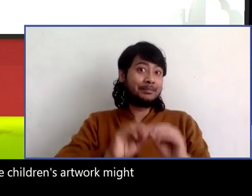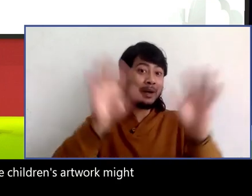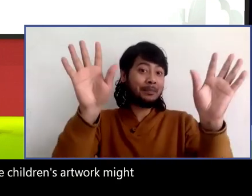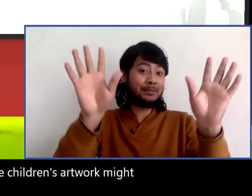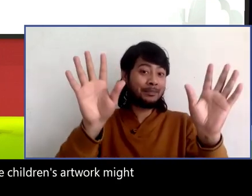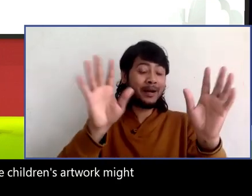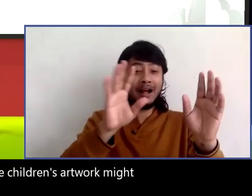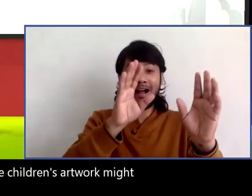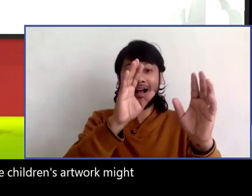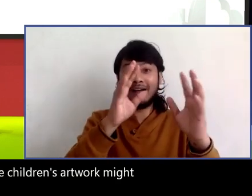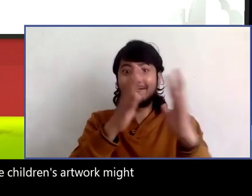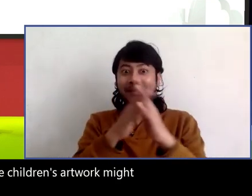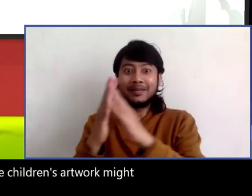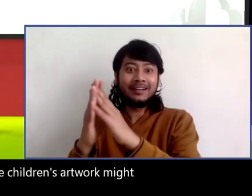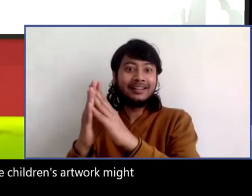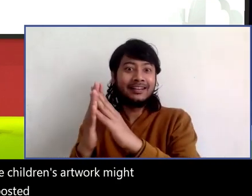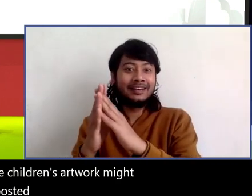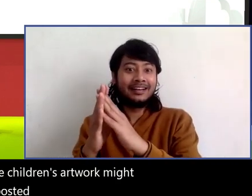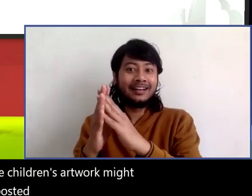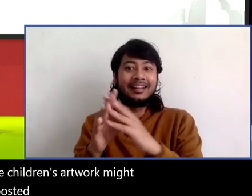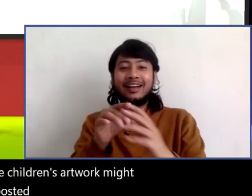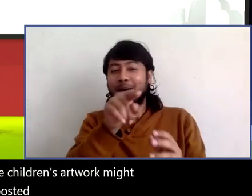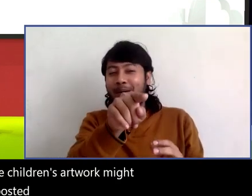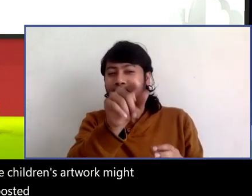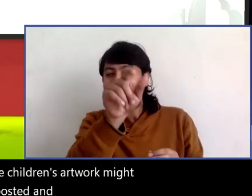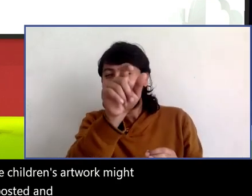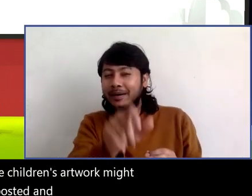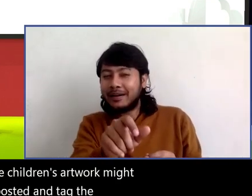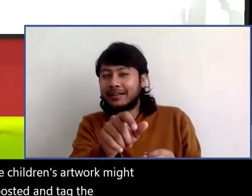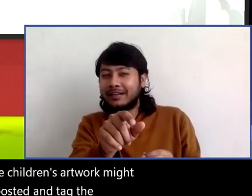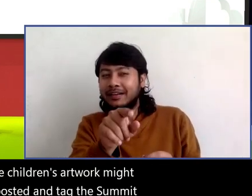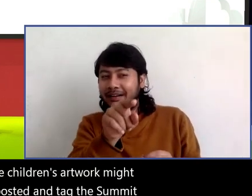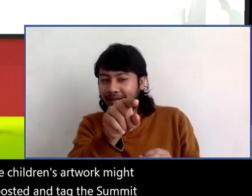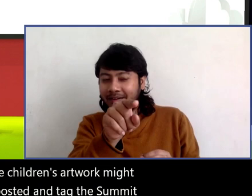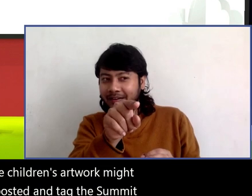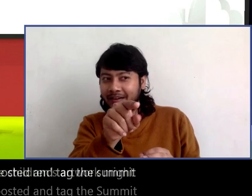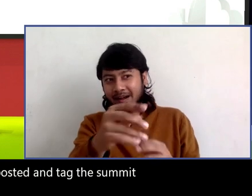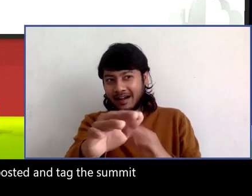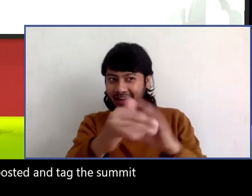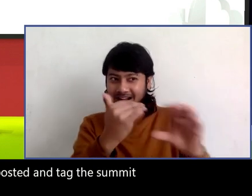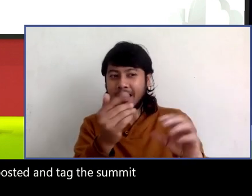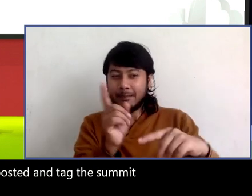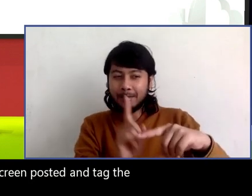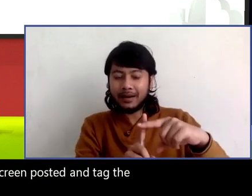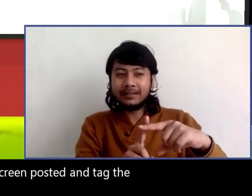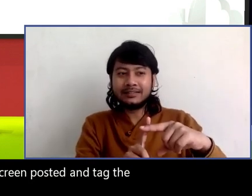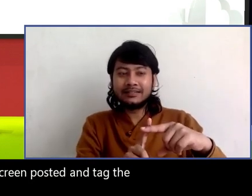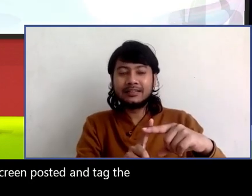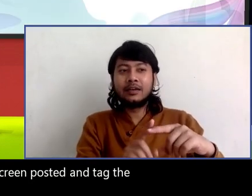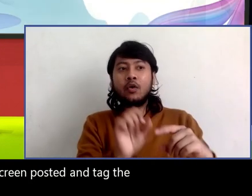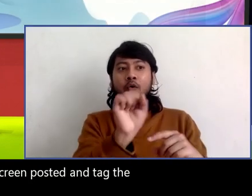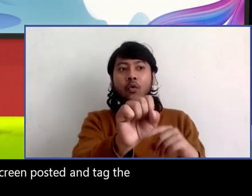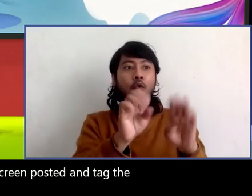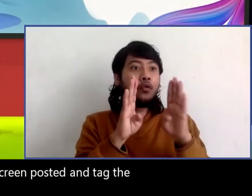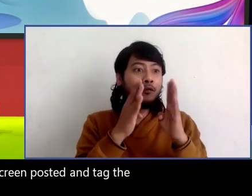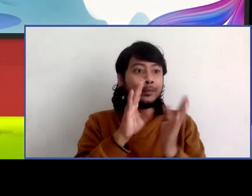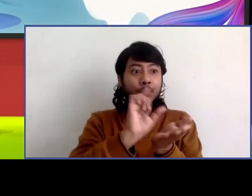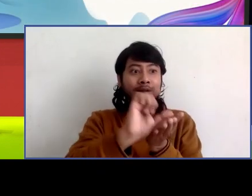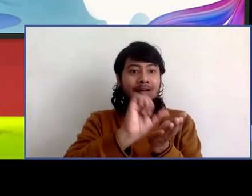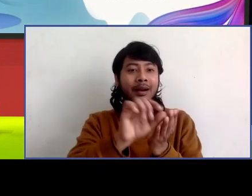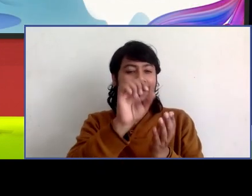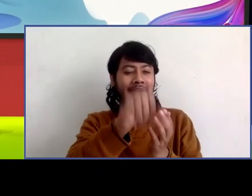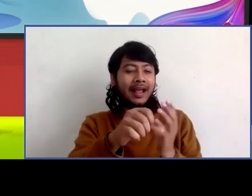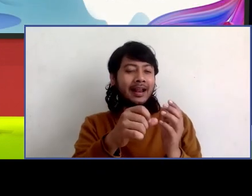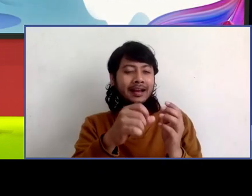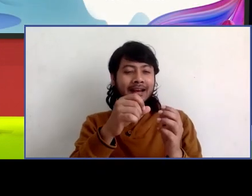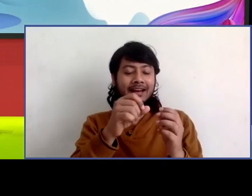can even post it and tag the summit on your social media. Okay. Having watched all